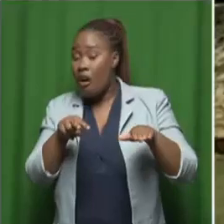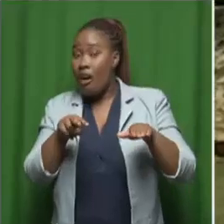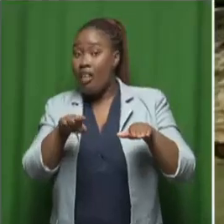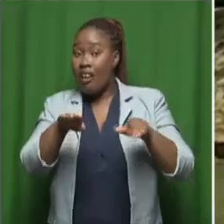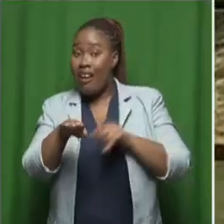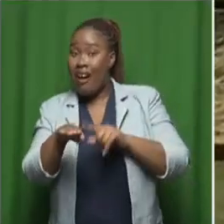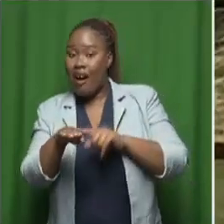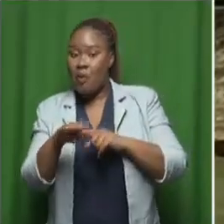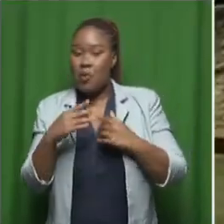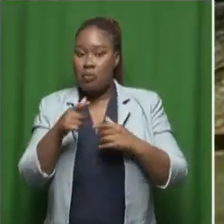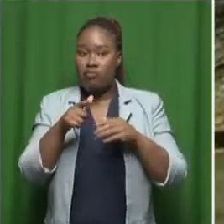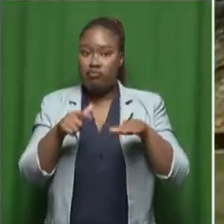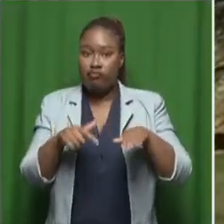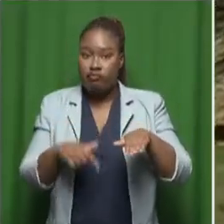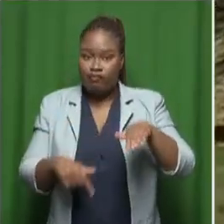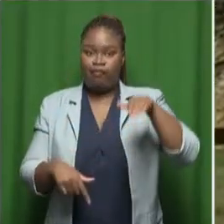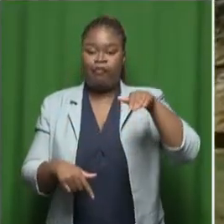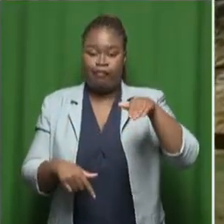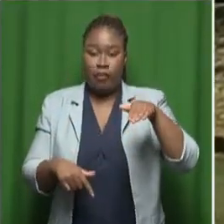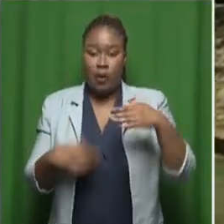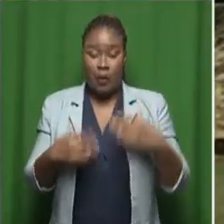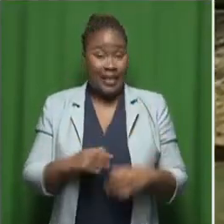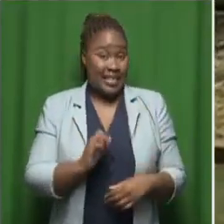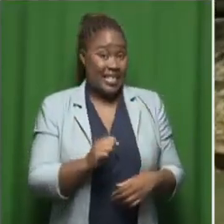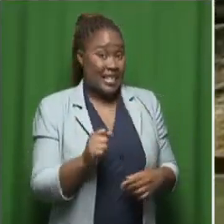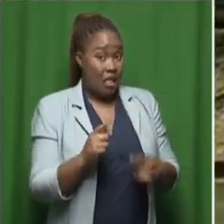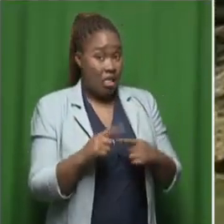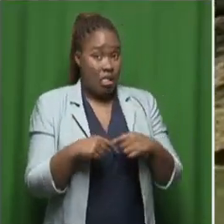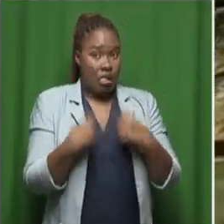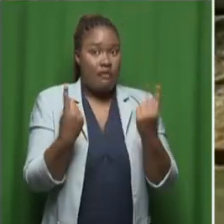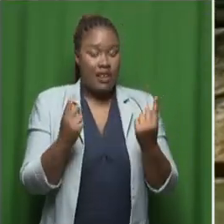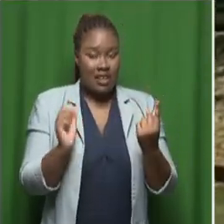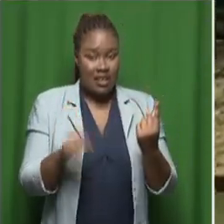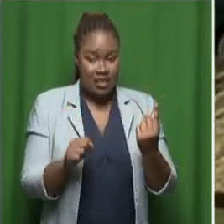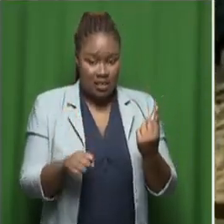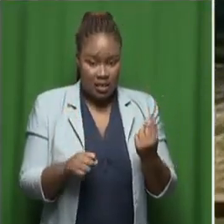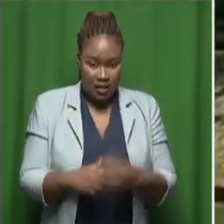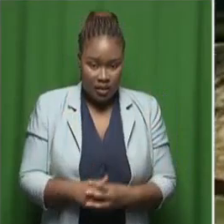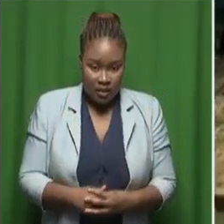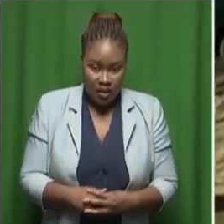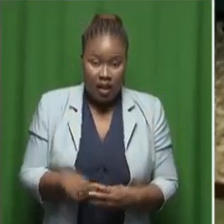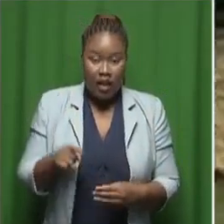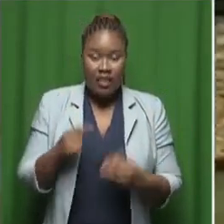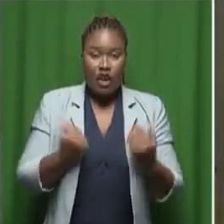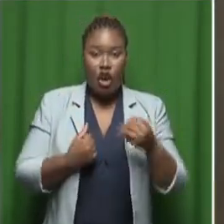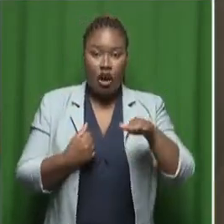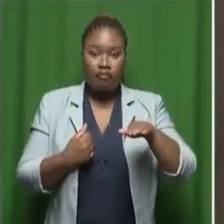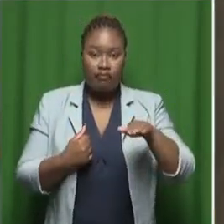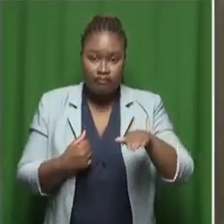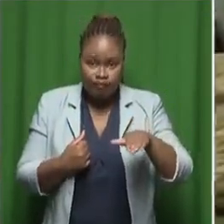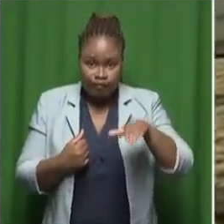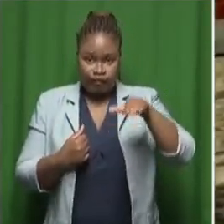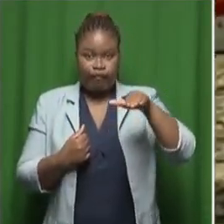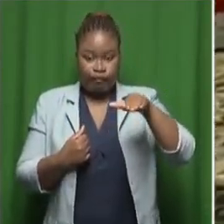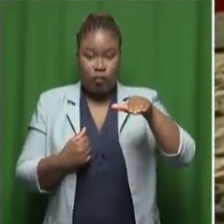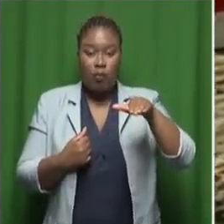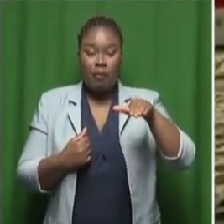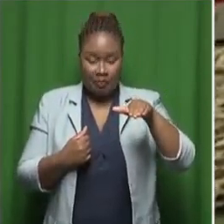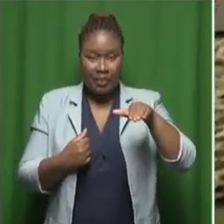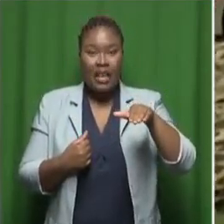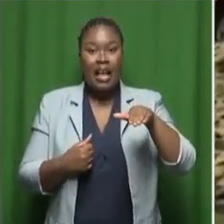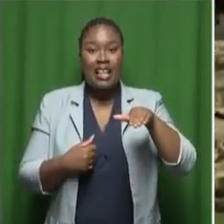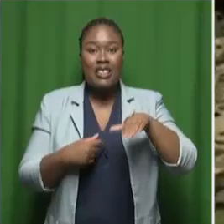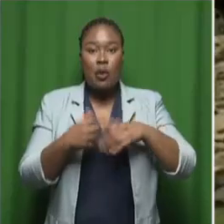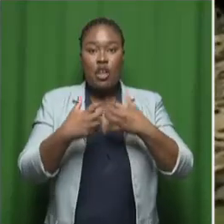to other cars, it really does stand out. Yes, it does. So the suspension is very unique, and also the build of the chassis, it's mono.